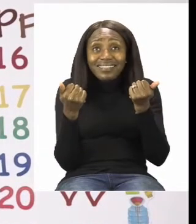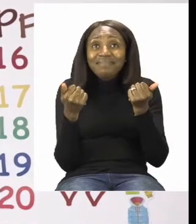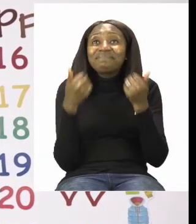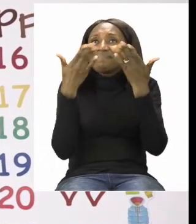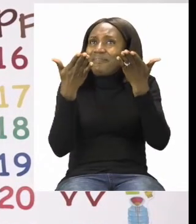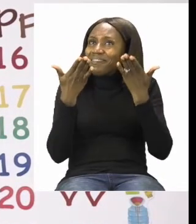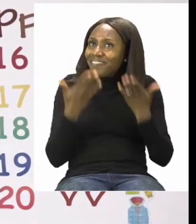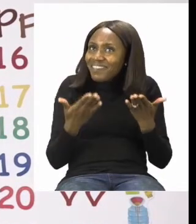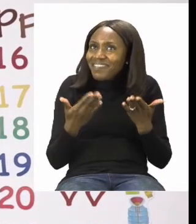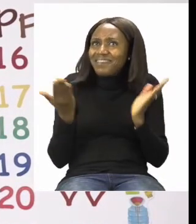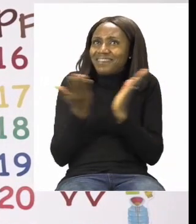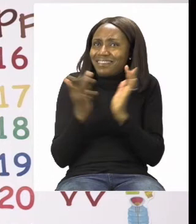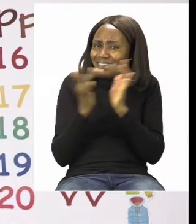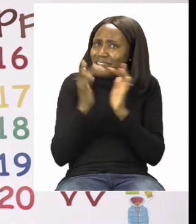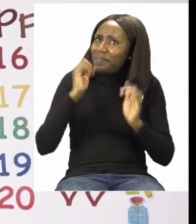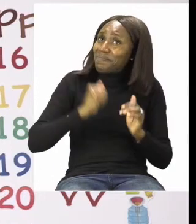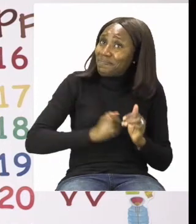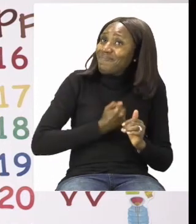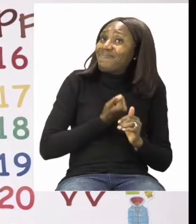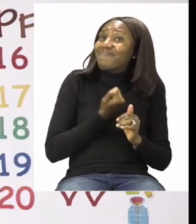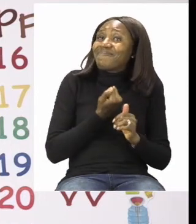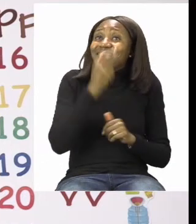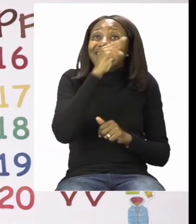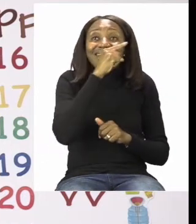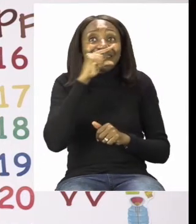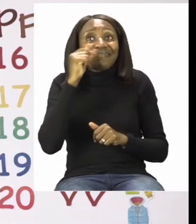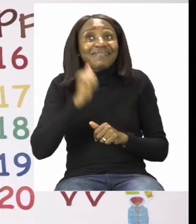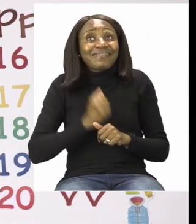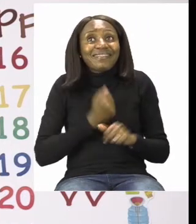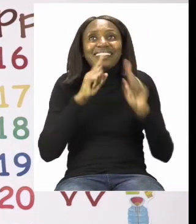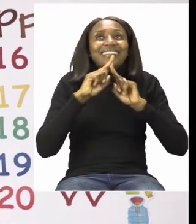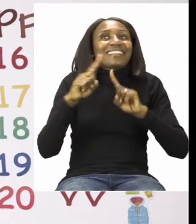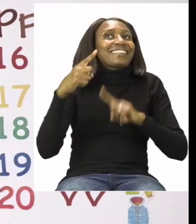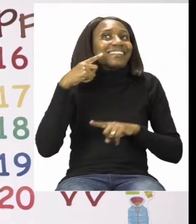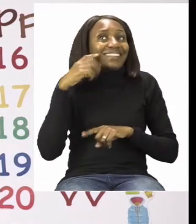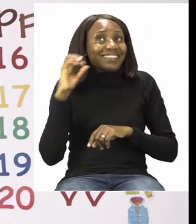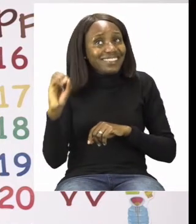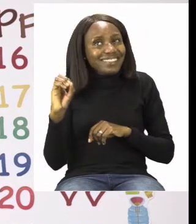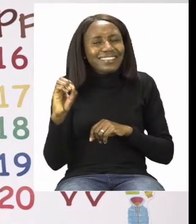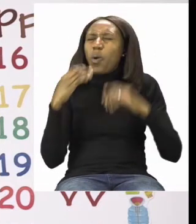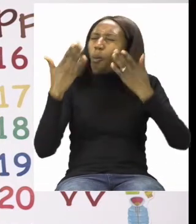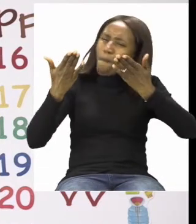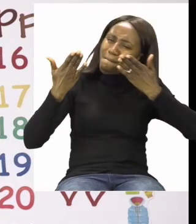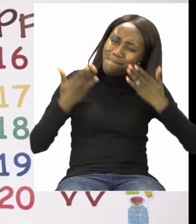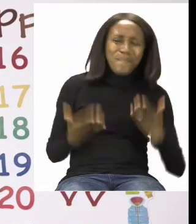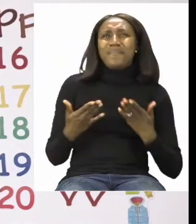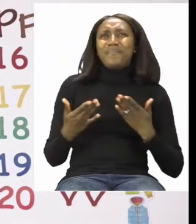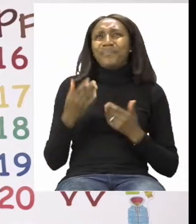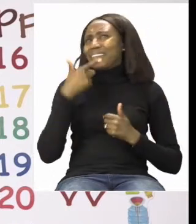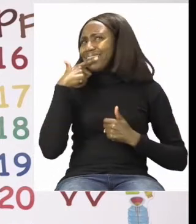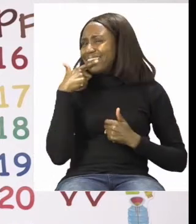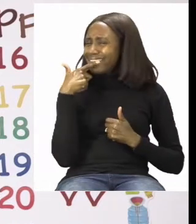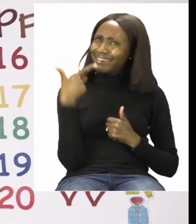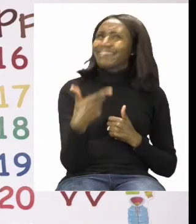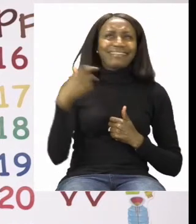To My Zone Online School. My name is Teacher Mutsa and thank you so much for joining me